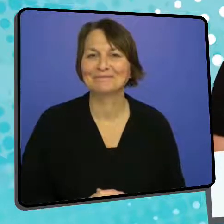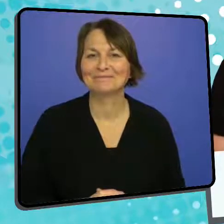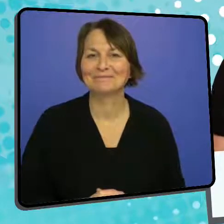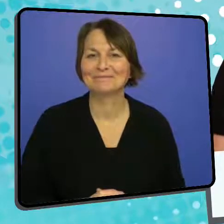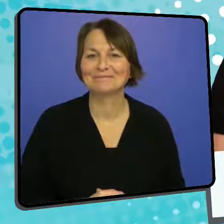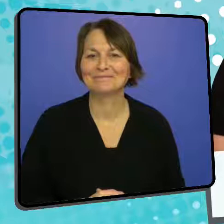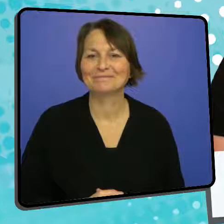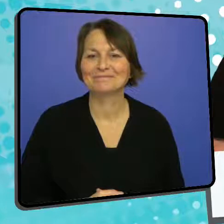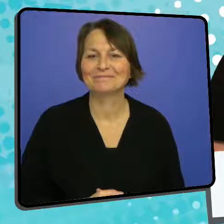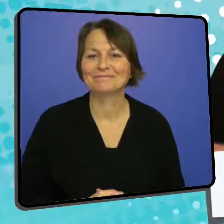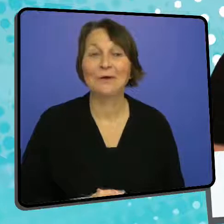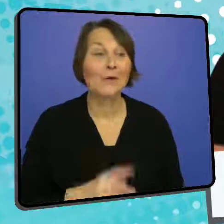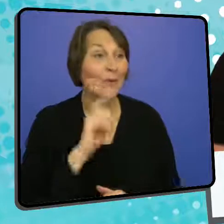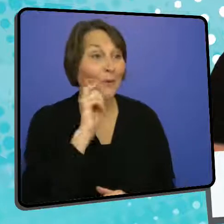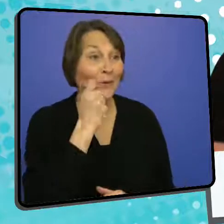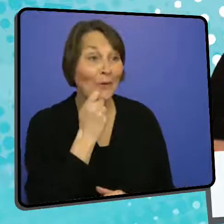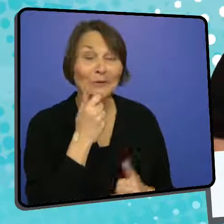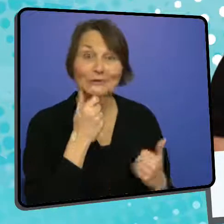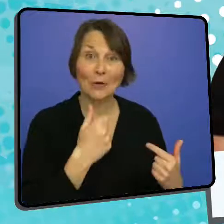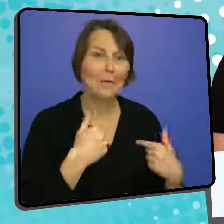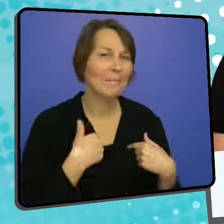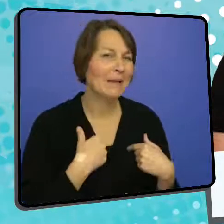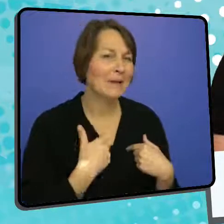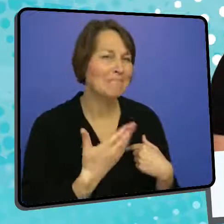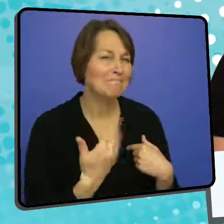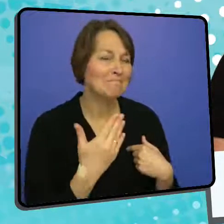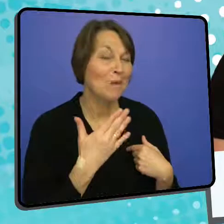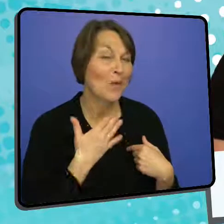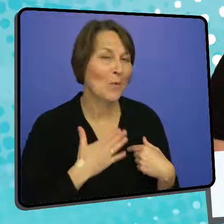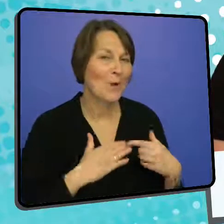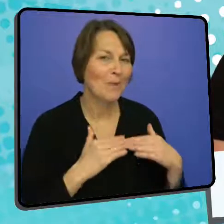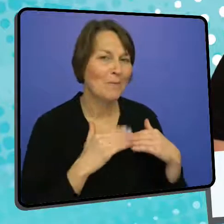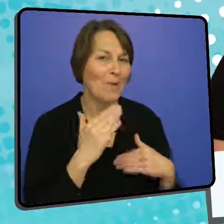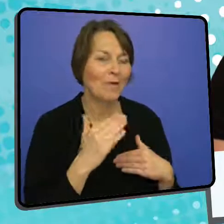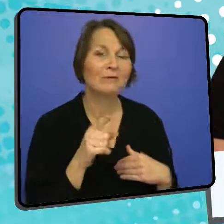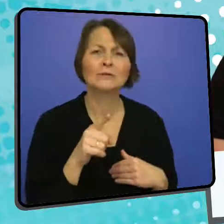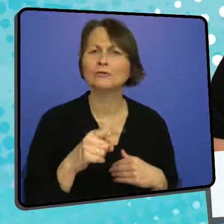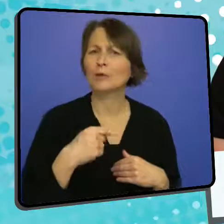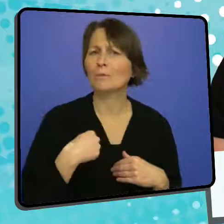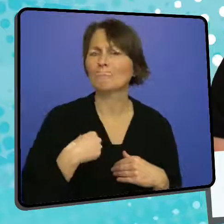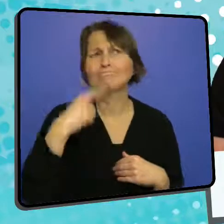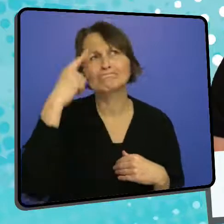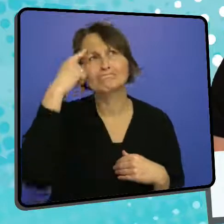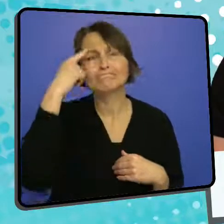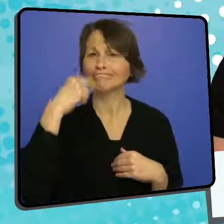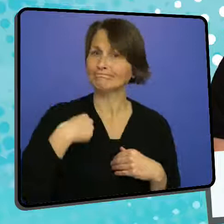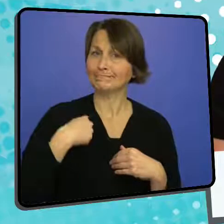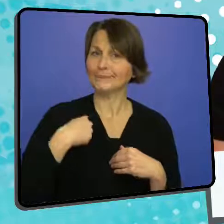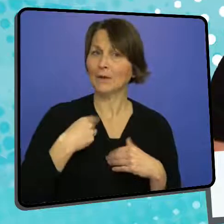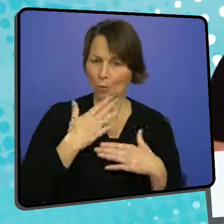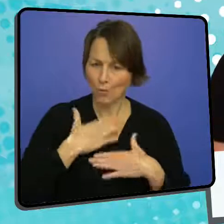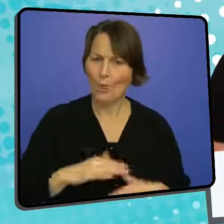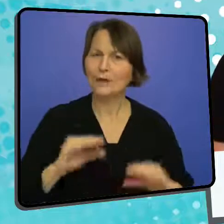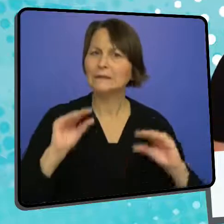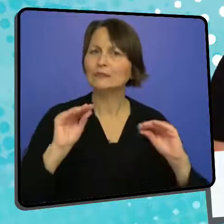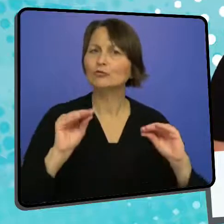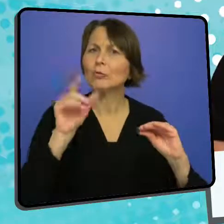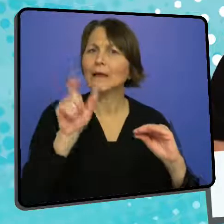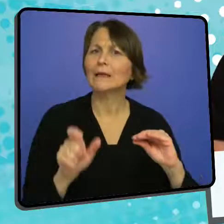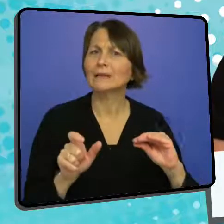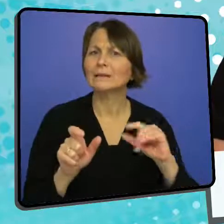Cool. So I am interested, if you want to be a trainer, what kind of skill set do you